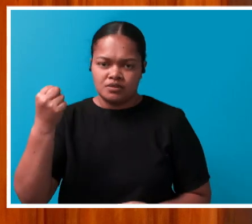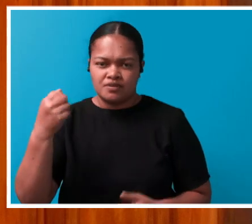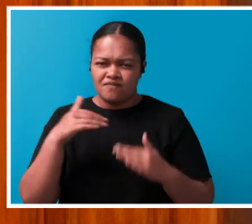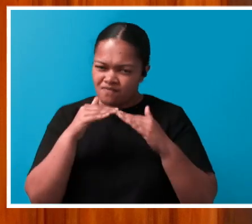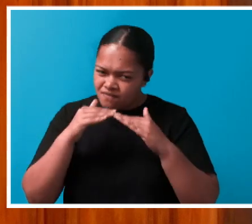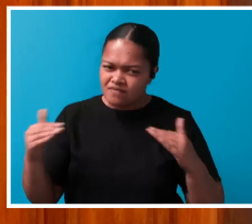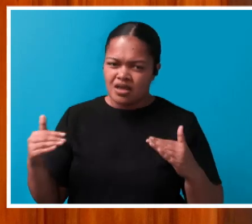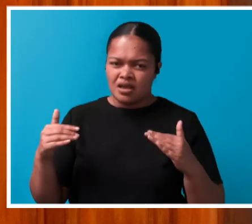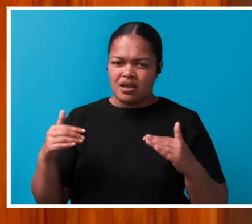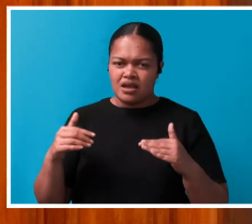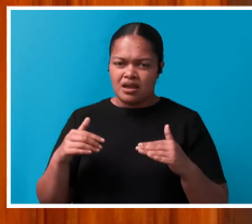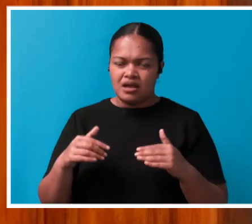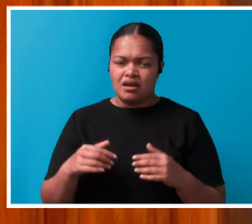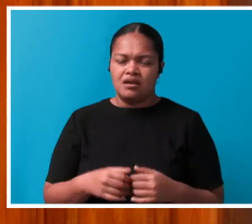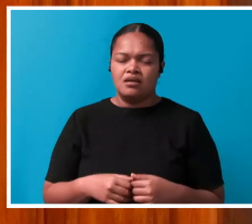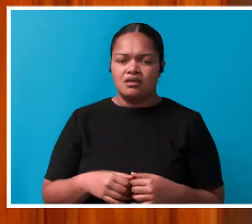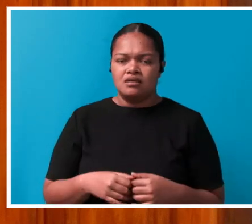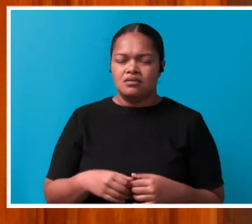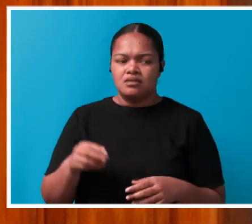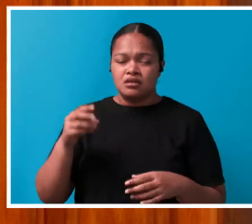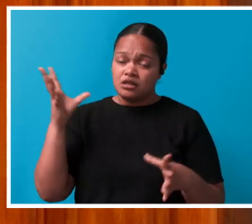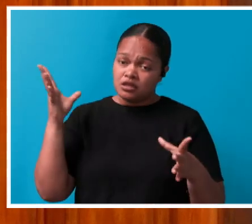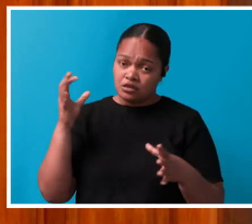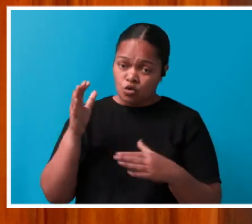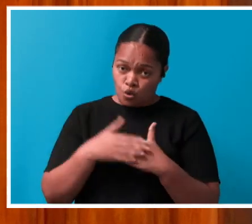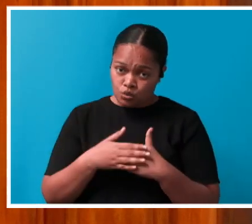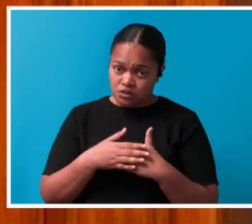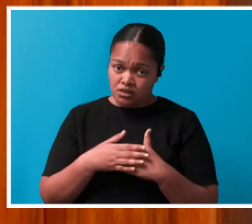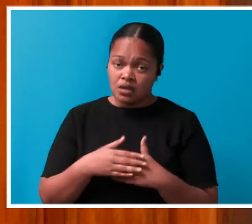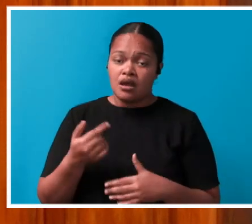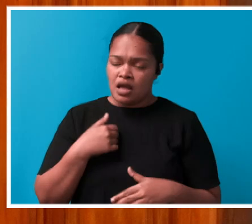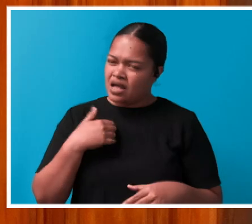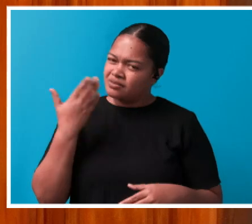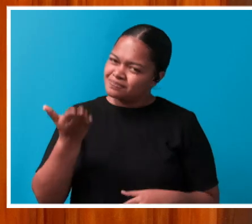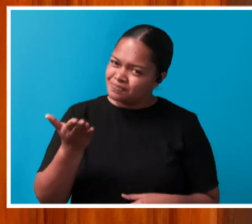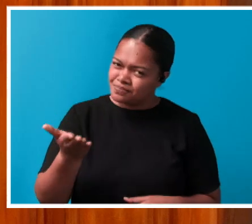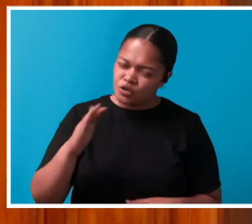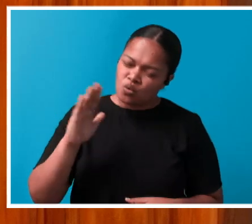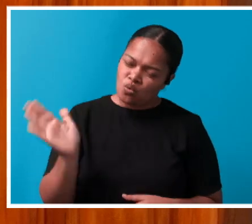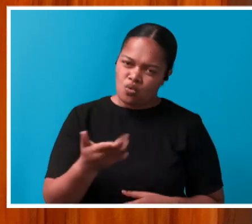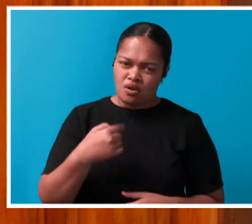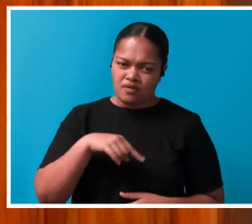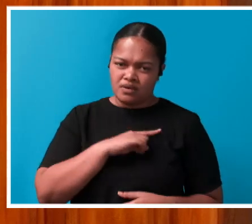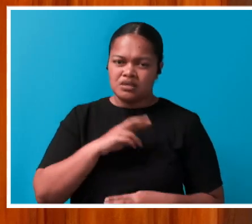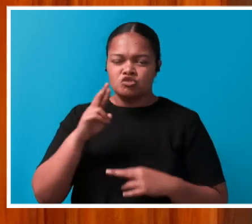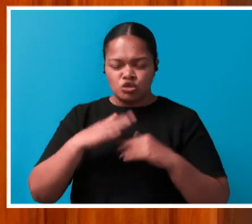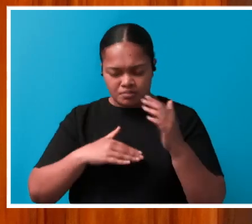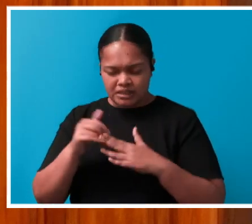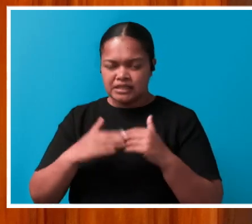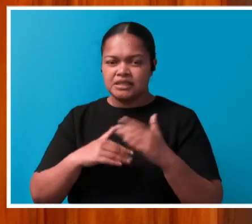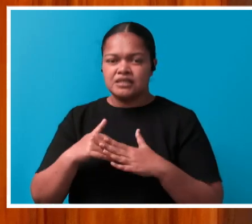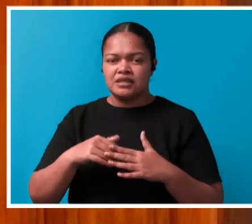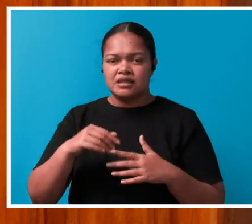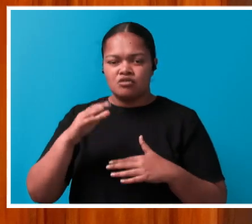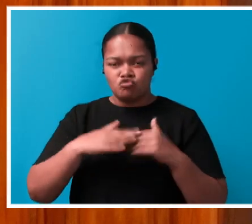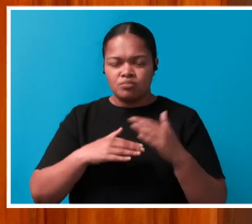and equitable Fiji. In closing, Mr. Speaker, sir, I urge all of us to rebuild Fiji together. We owe